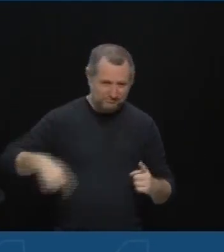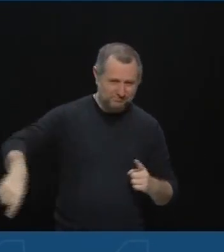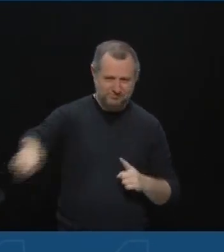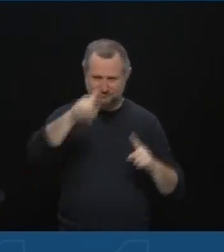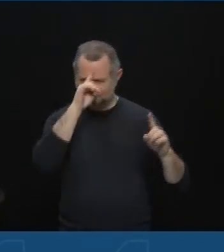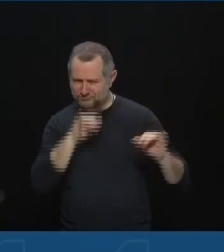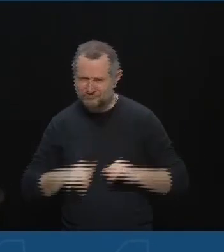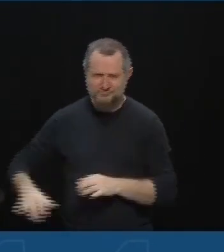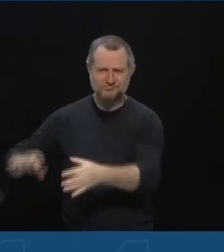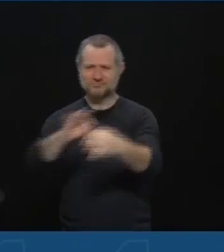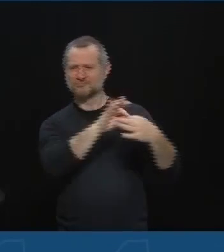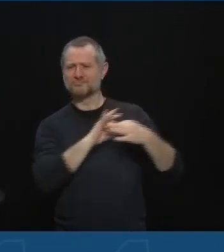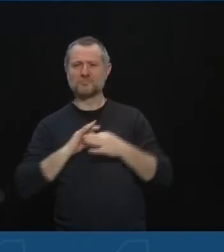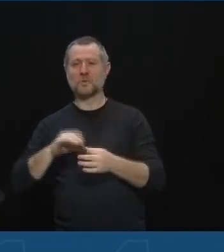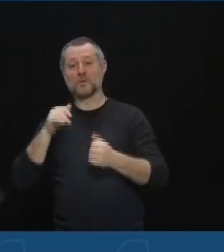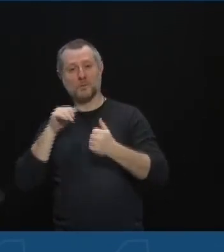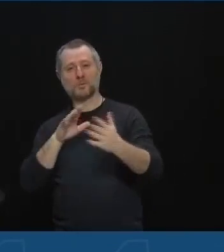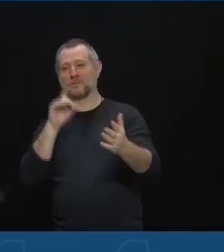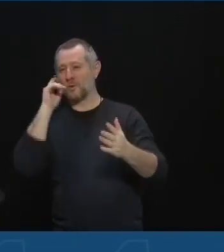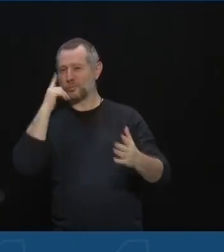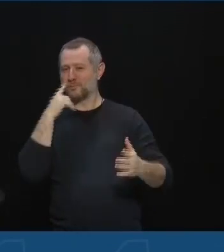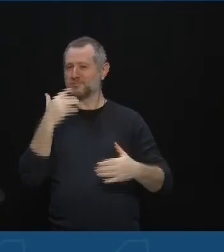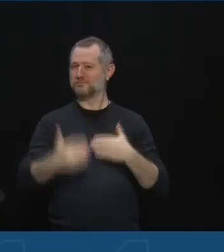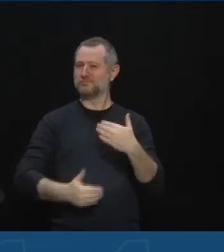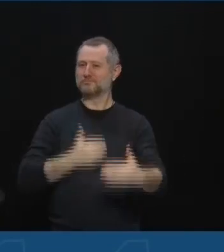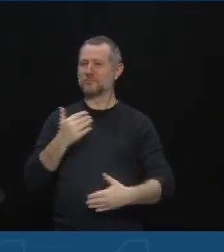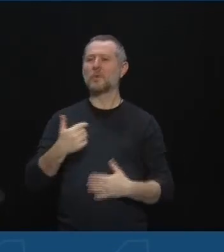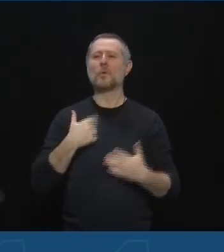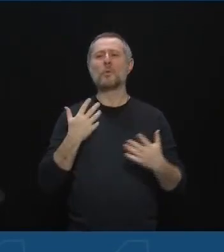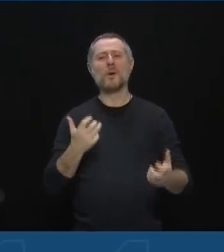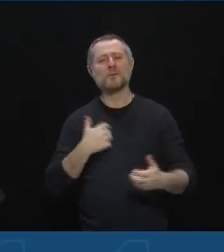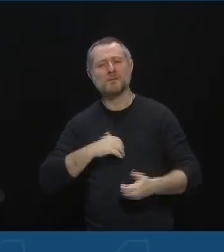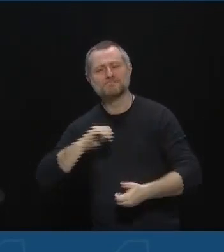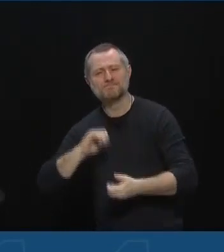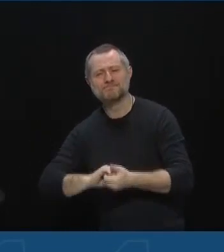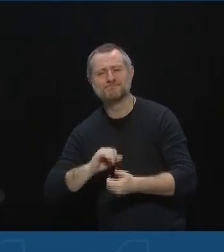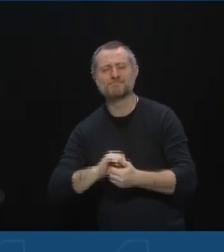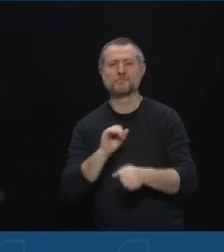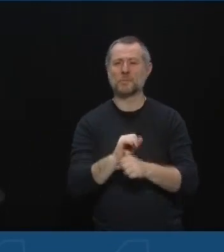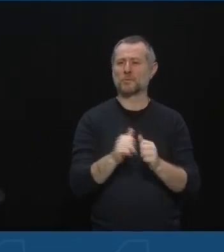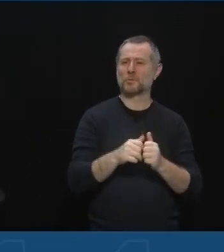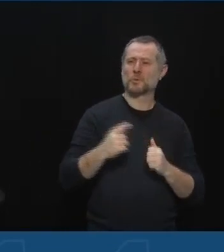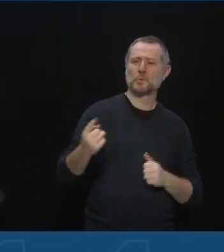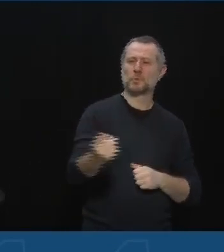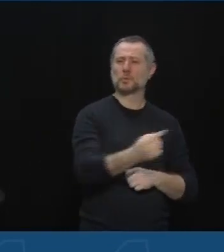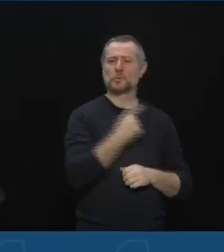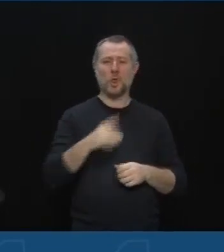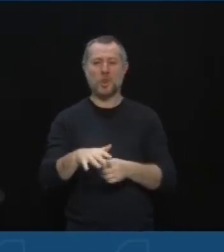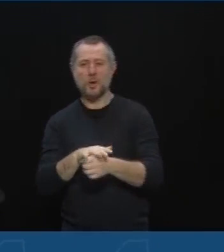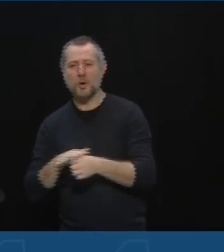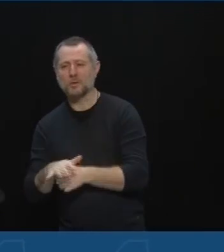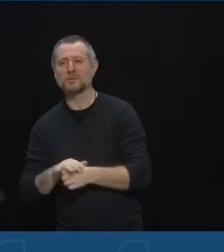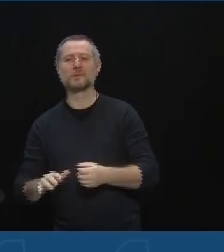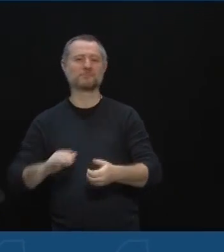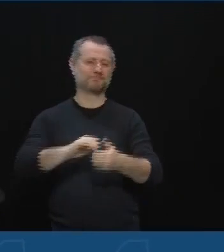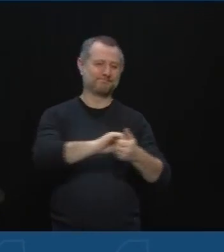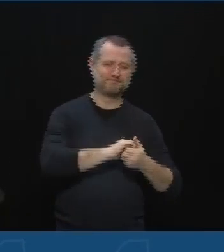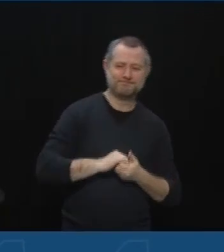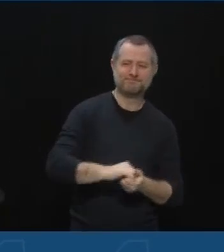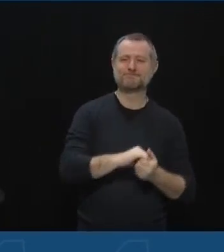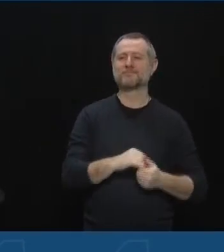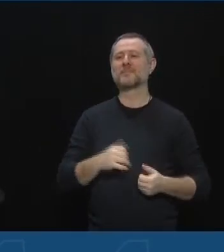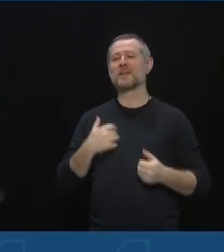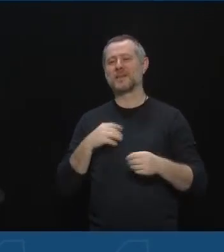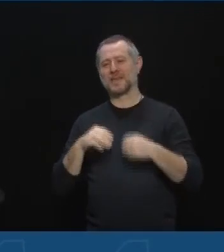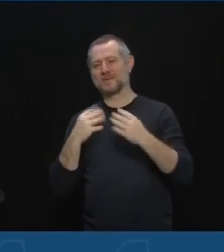to government, and our willingness to work so closely, hand in hand, with our local partners here to really just give people the sense